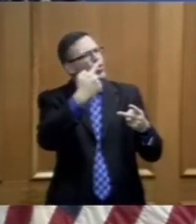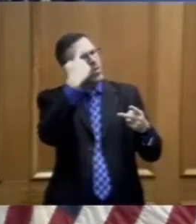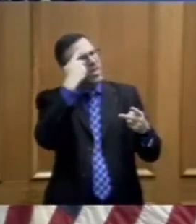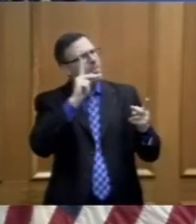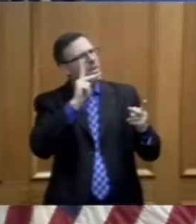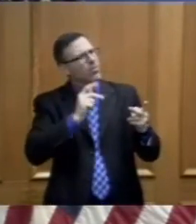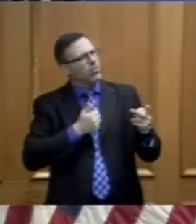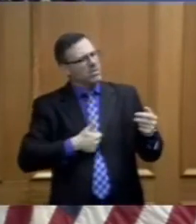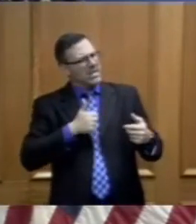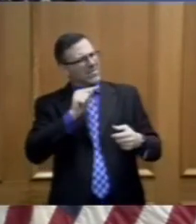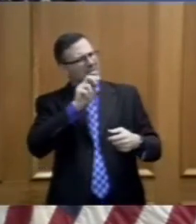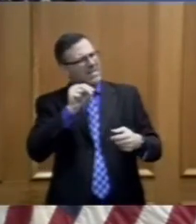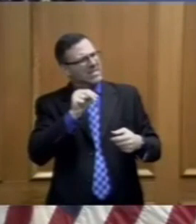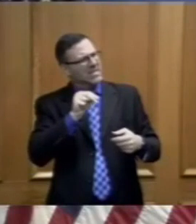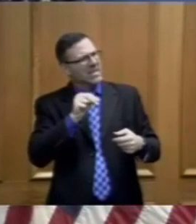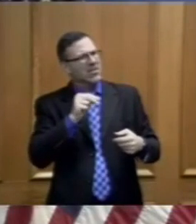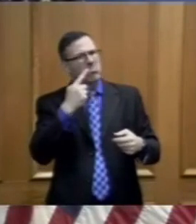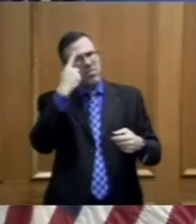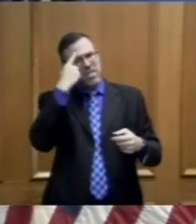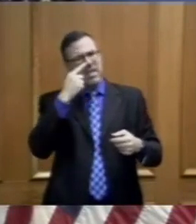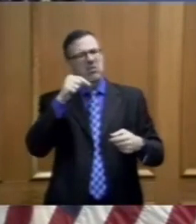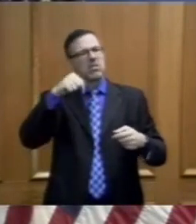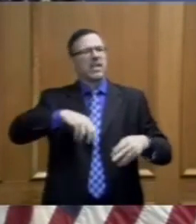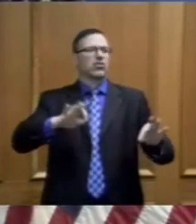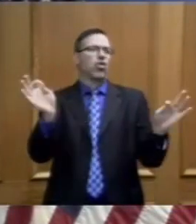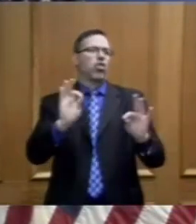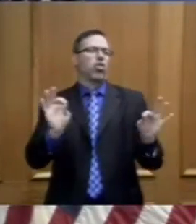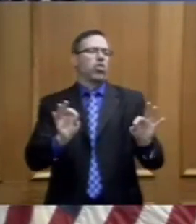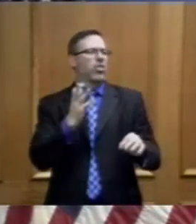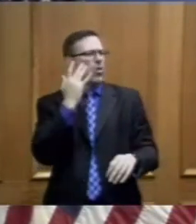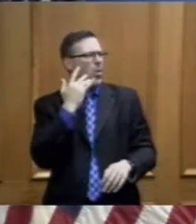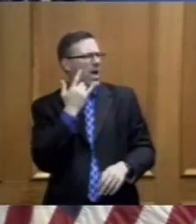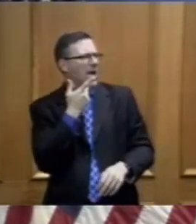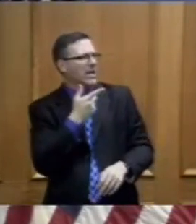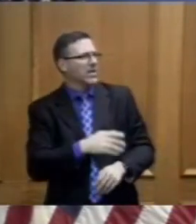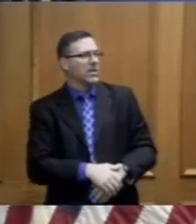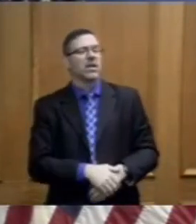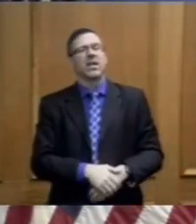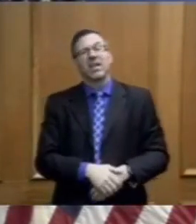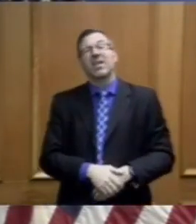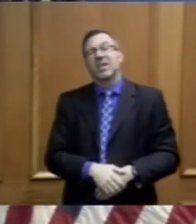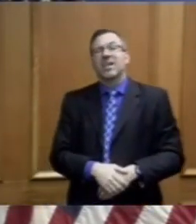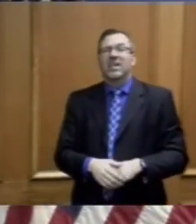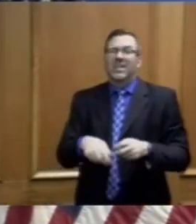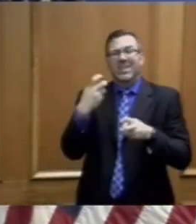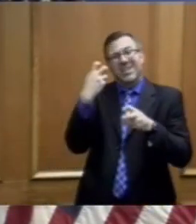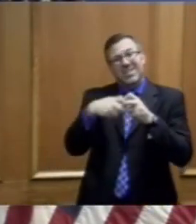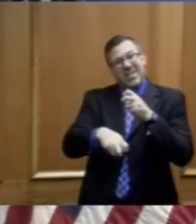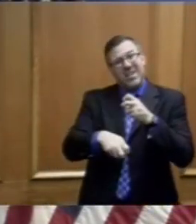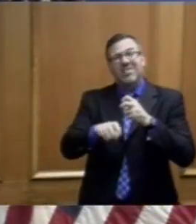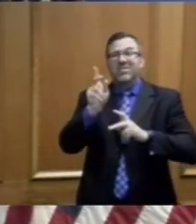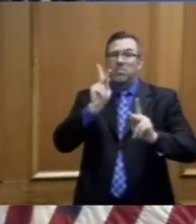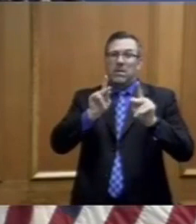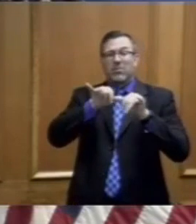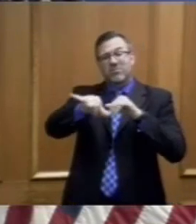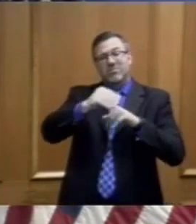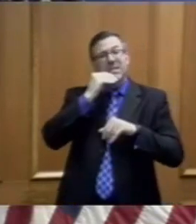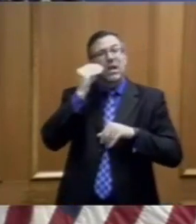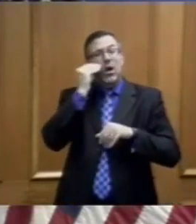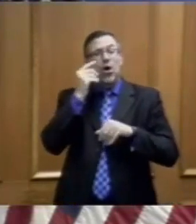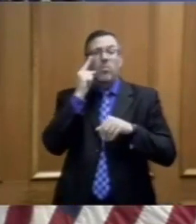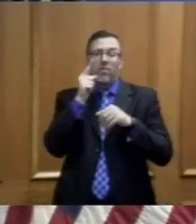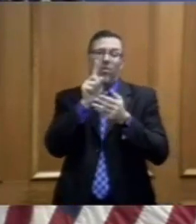are not taking stay-at-home seriously? You know, I think it's hard. People stay at home for a period of time, and